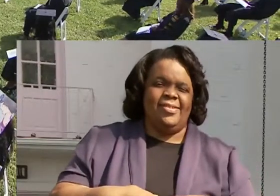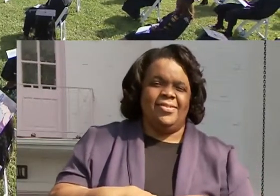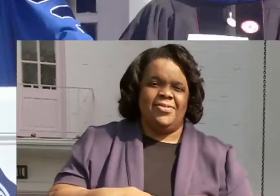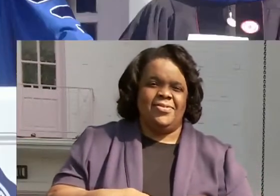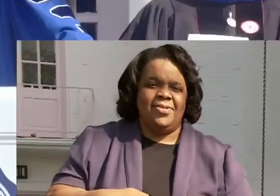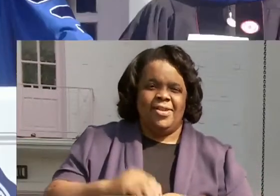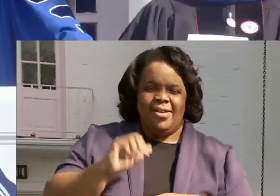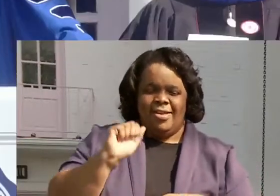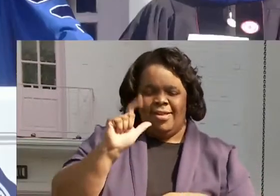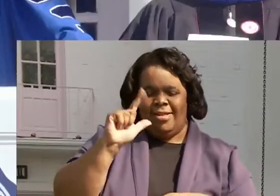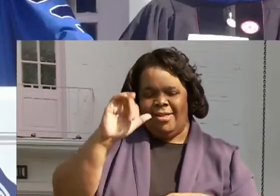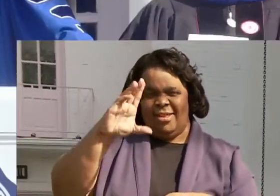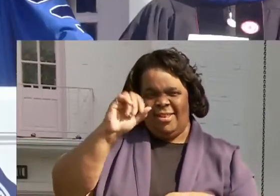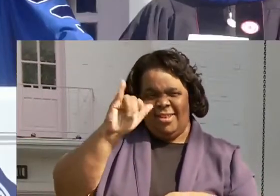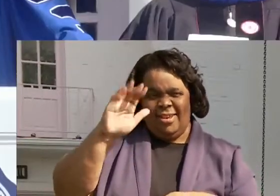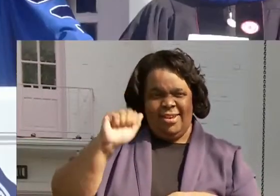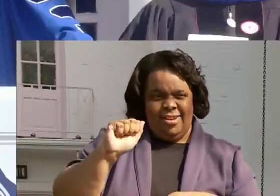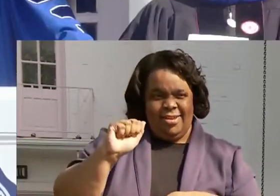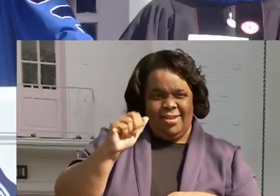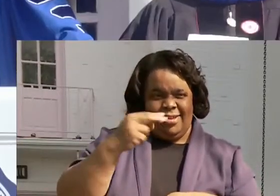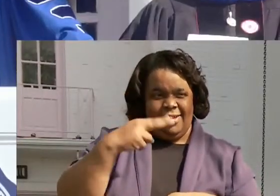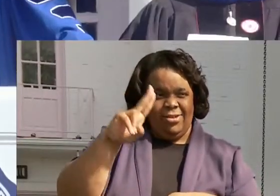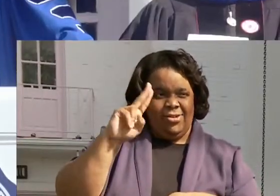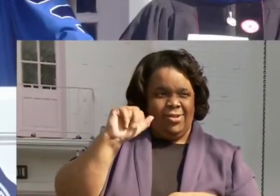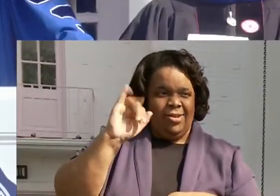Alicia Huey,